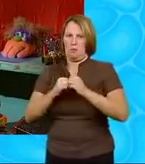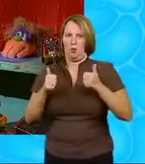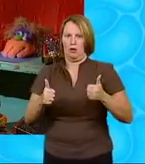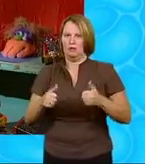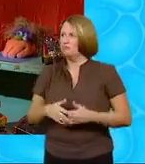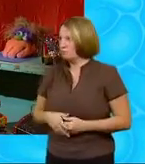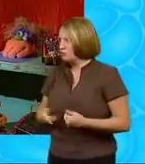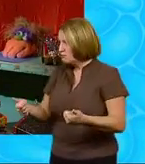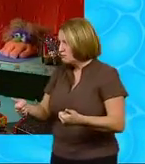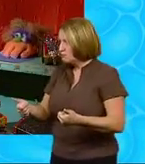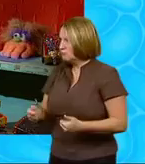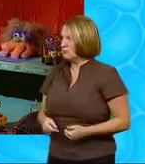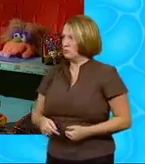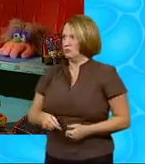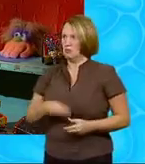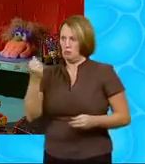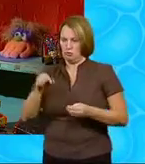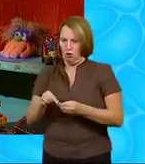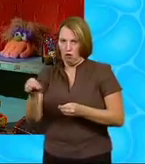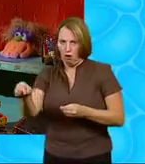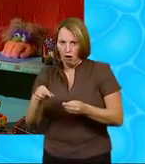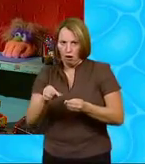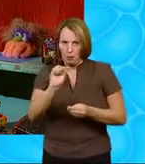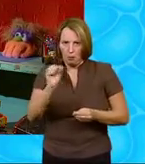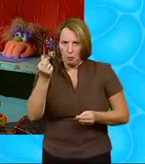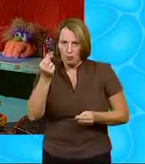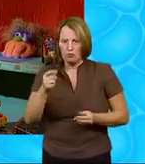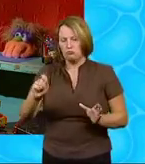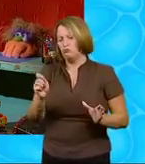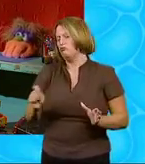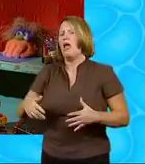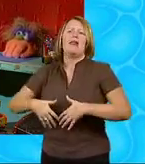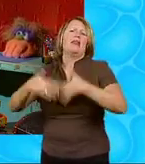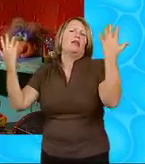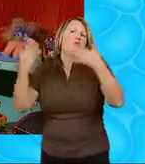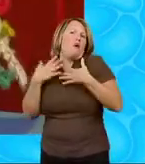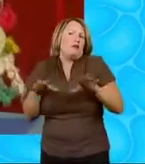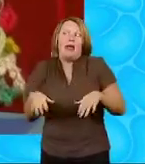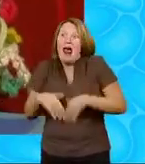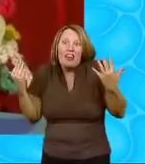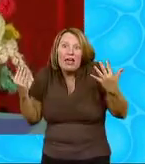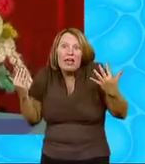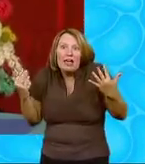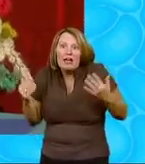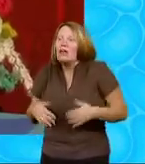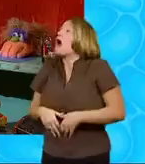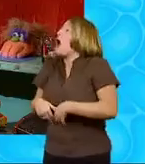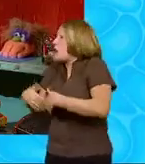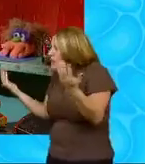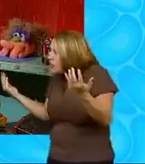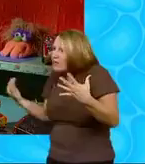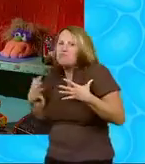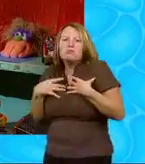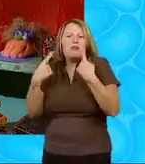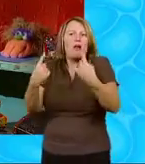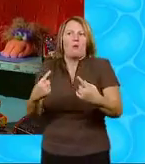so, here's the plan. I'm going to give you some chalks in a minute, then you can draw anything you want. Ooh. Anything? Anything you want.